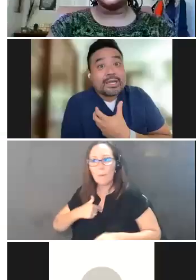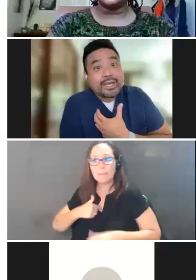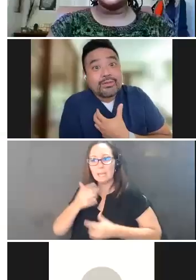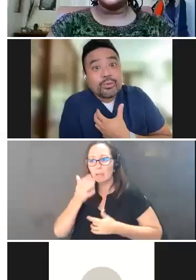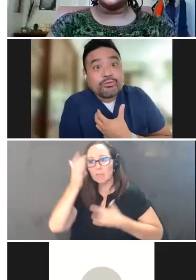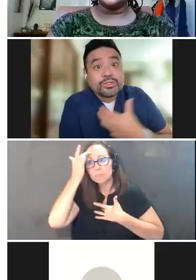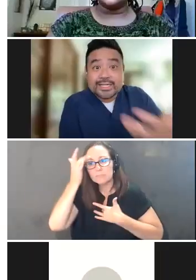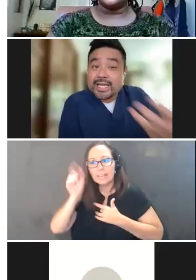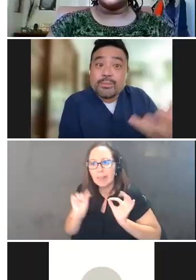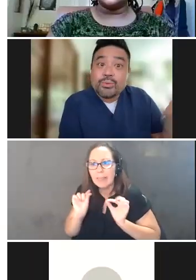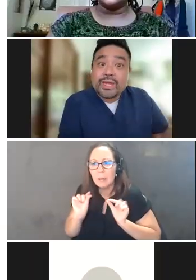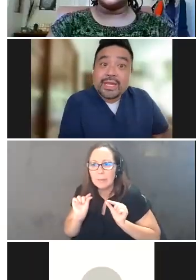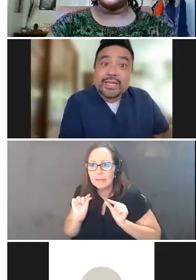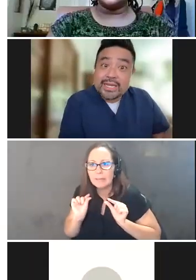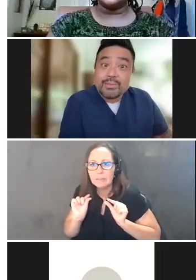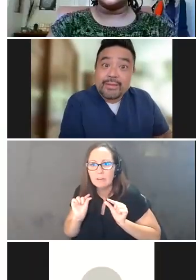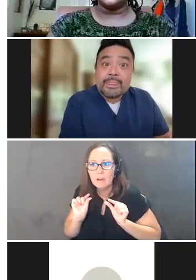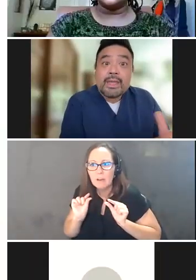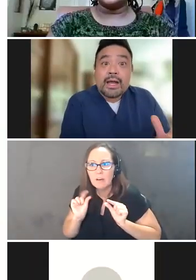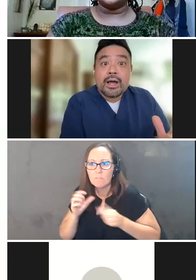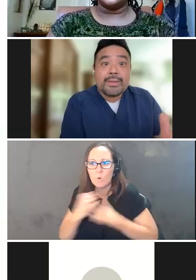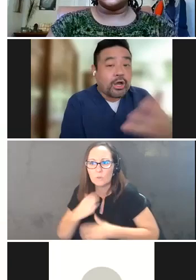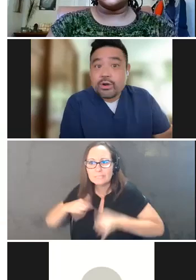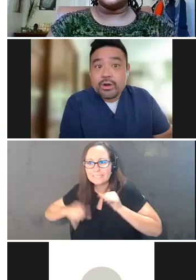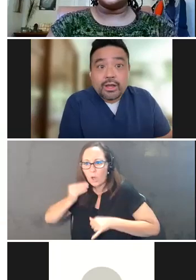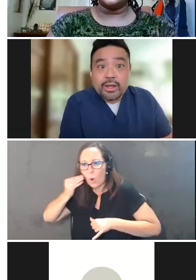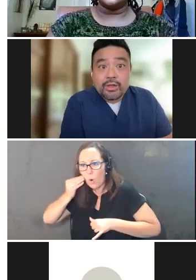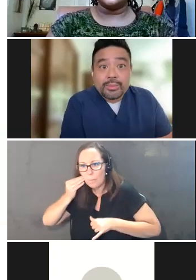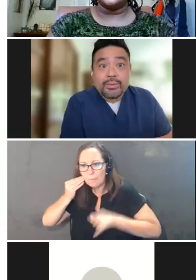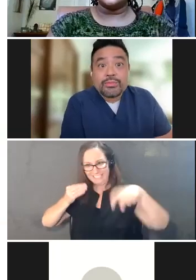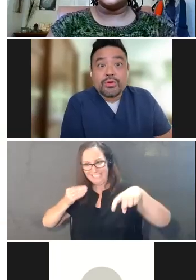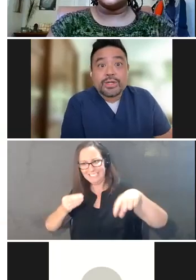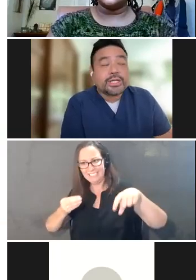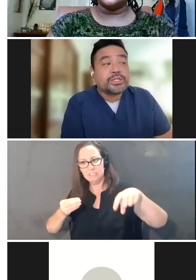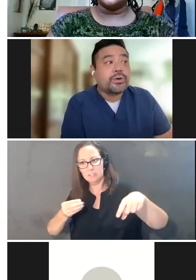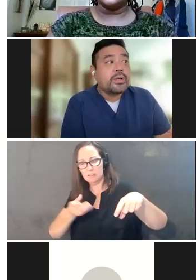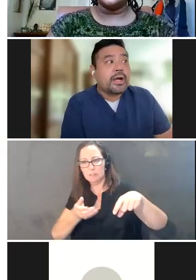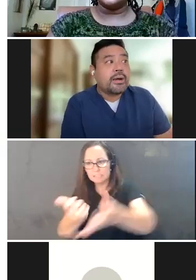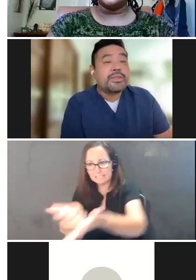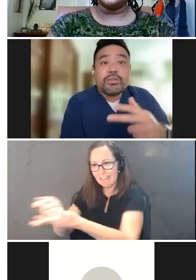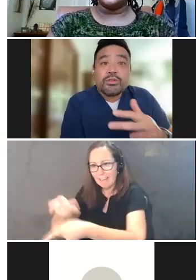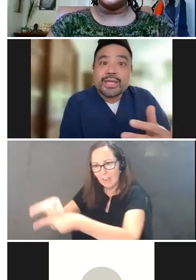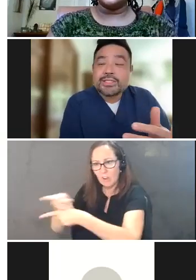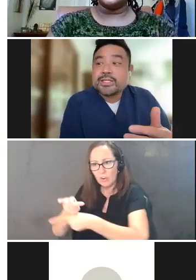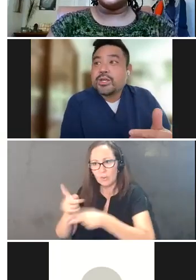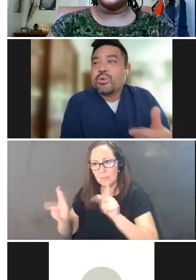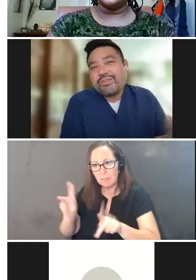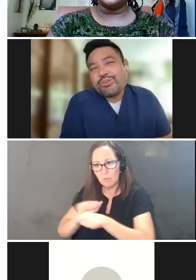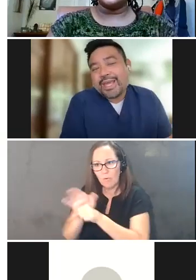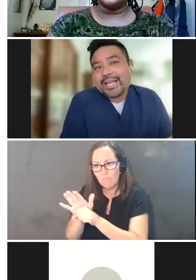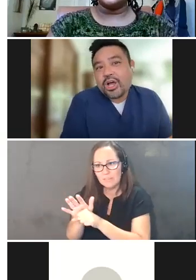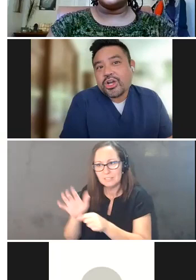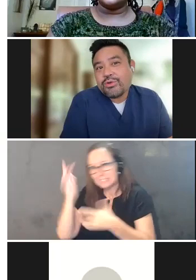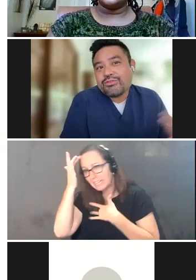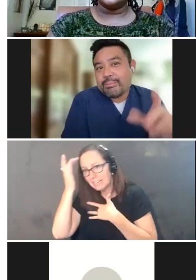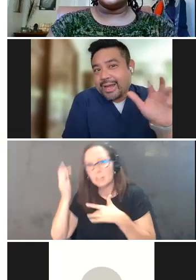cold that would take me out of the workforce at a time when we need me and other people out there who are essential. The other thing is, well, what if